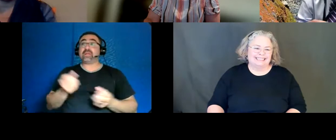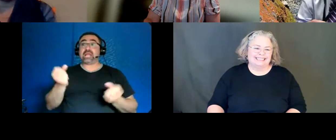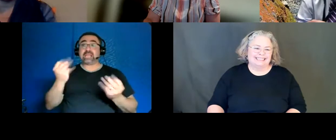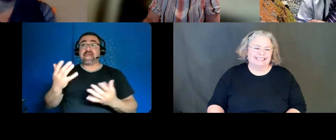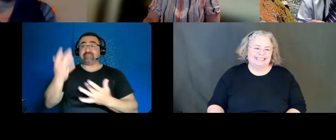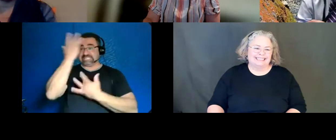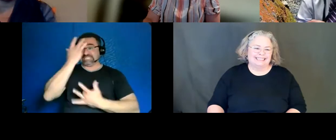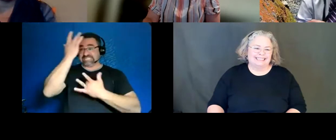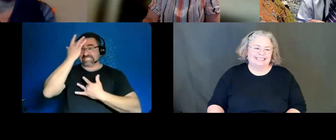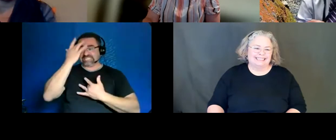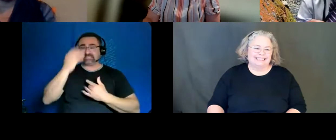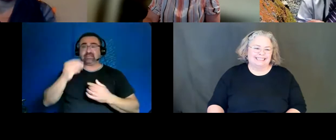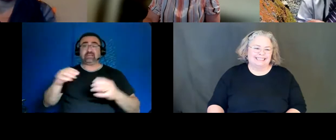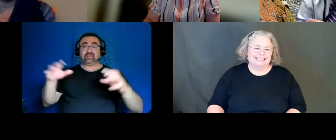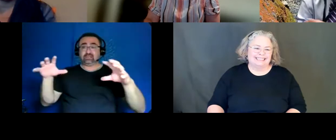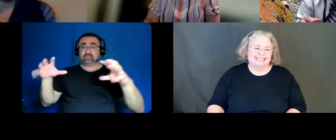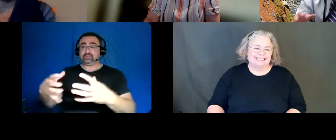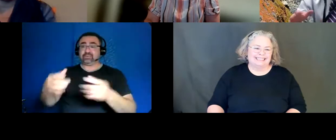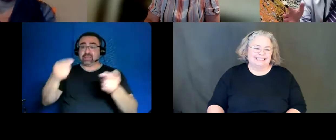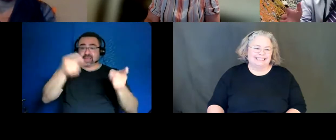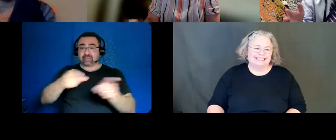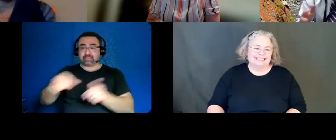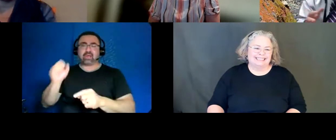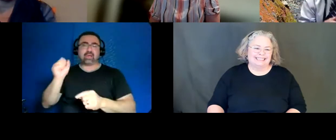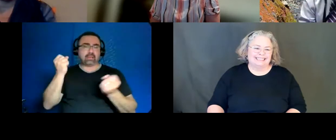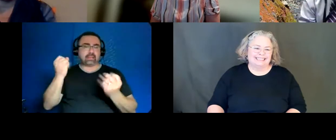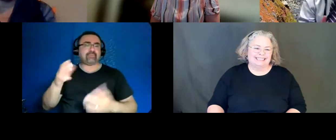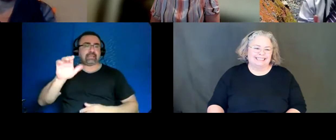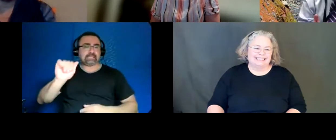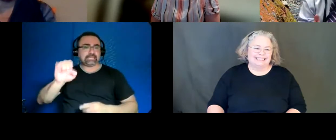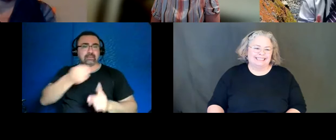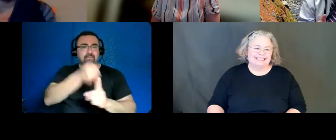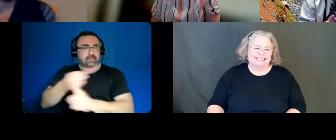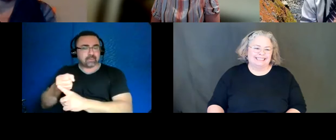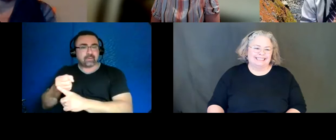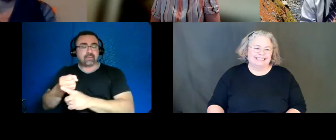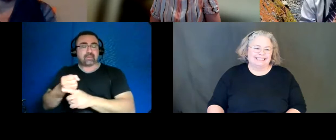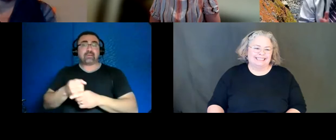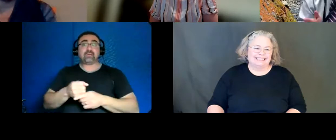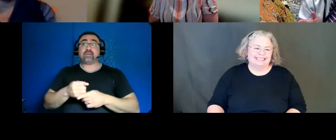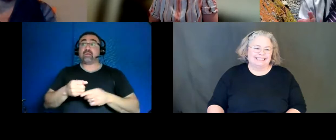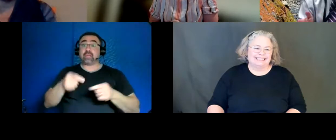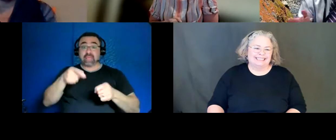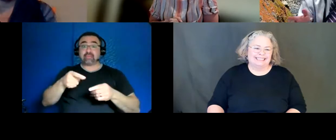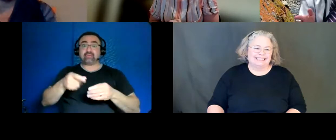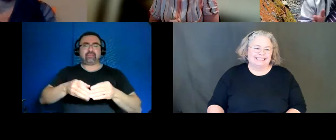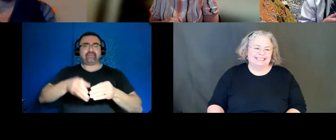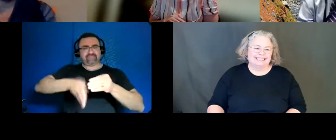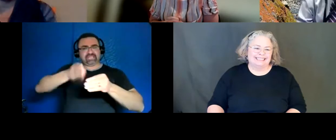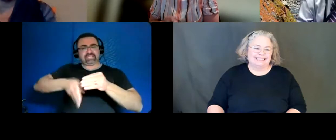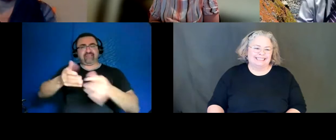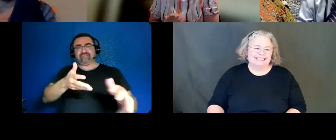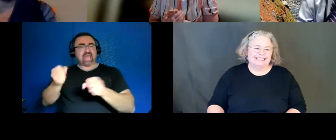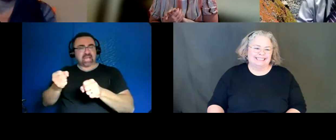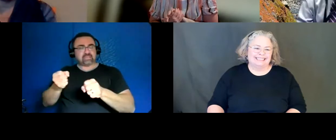around, you can get a lot of cases, and then you finish faster because you get to a point where